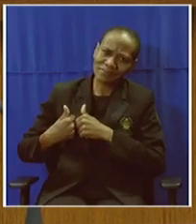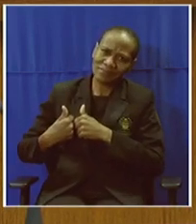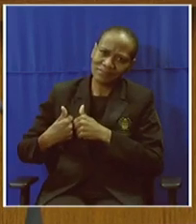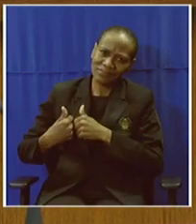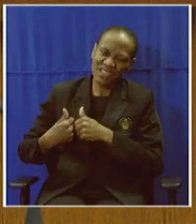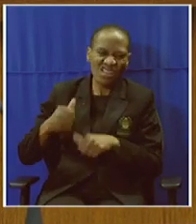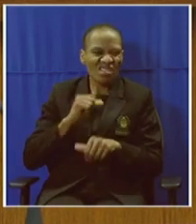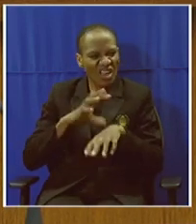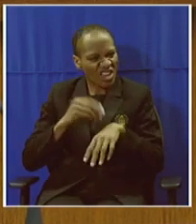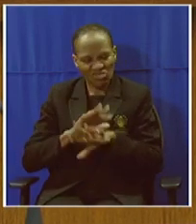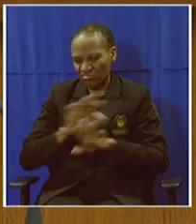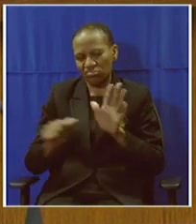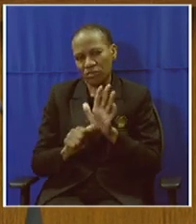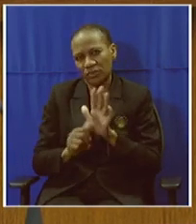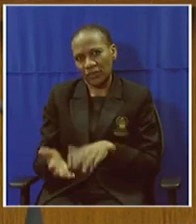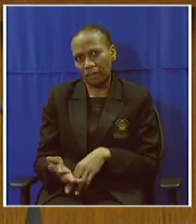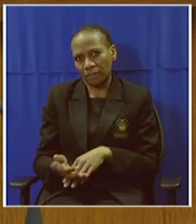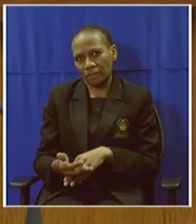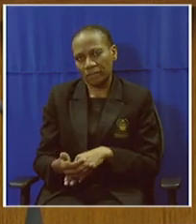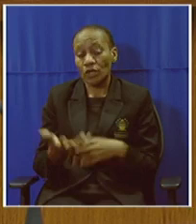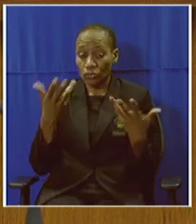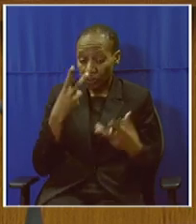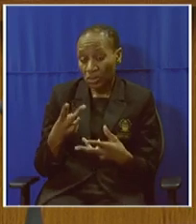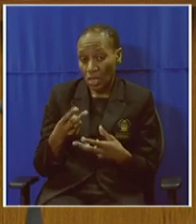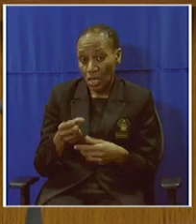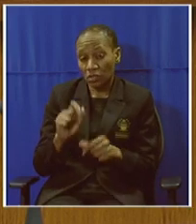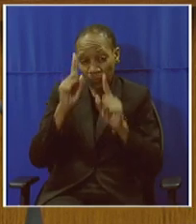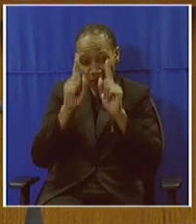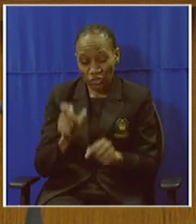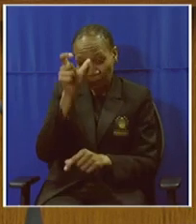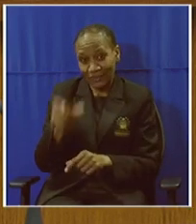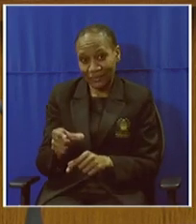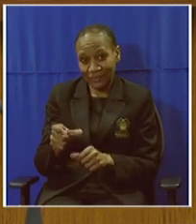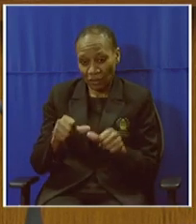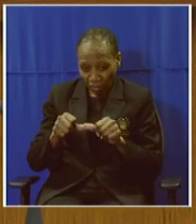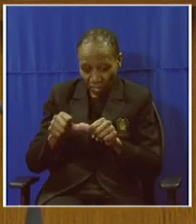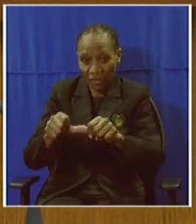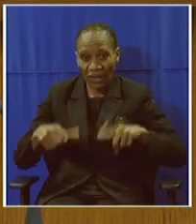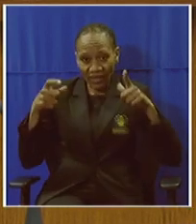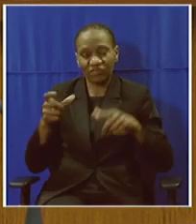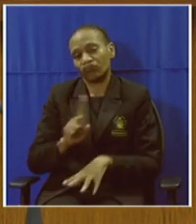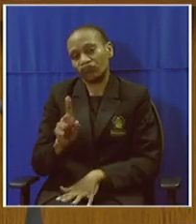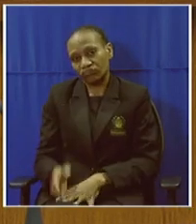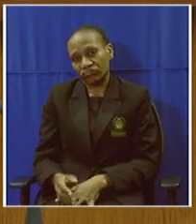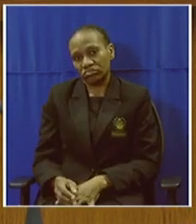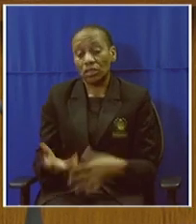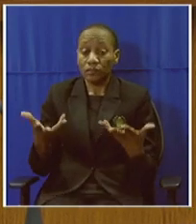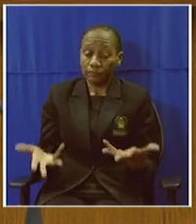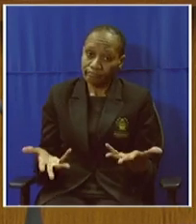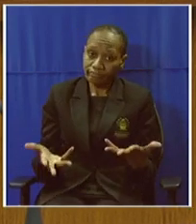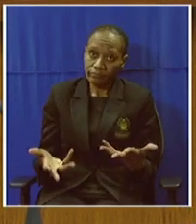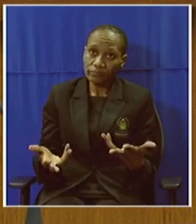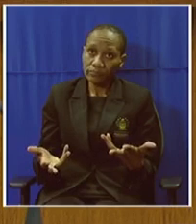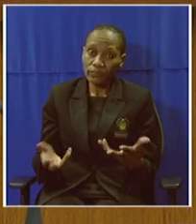age. So you see, Jesse as Lily. Of course, if I can just quote, I'm against